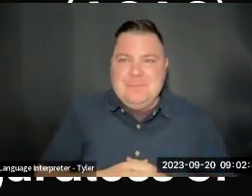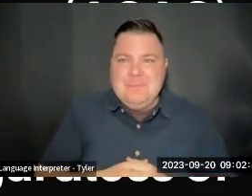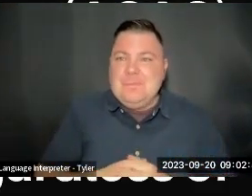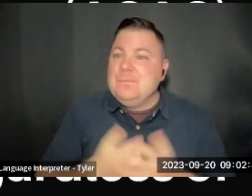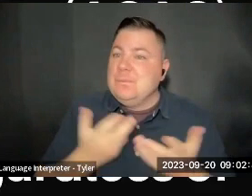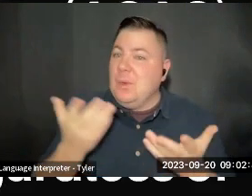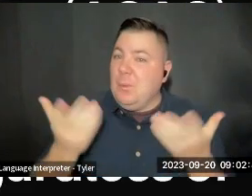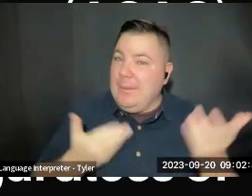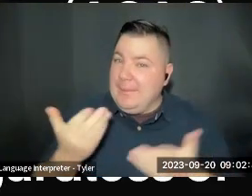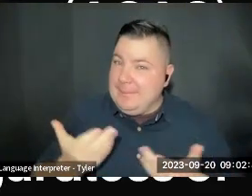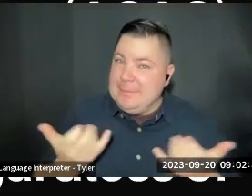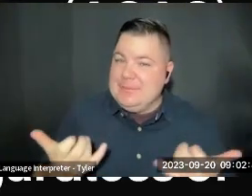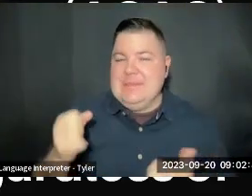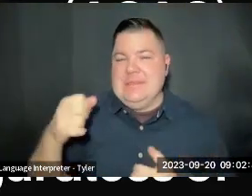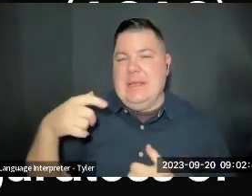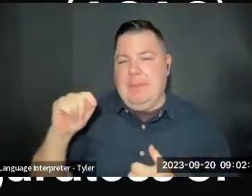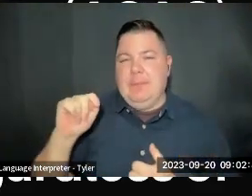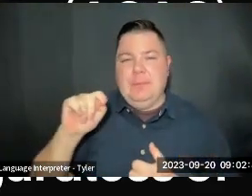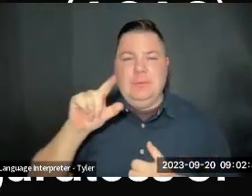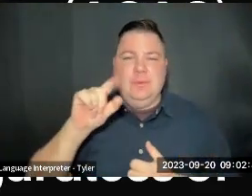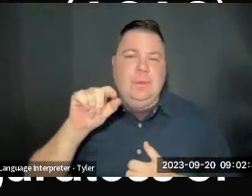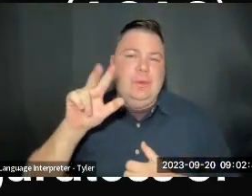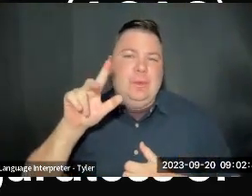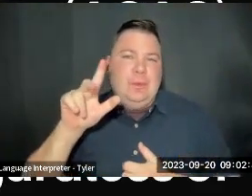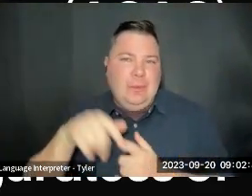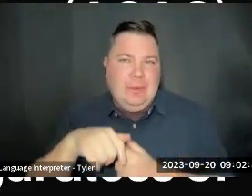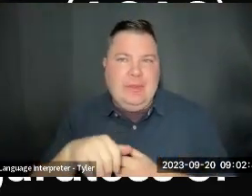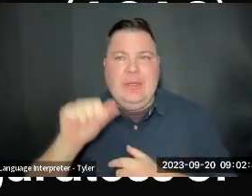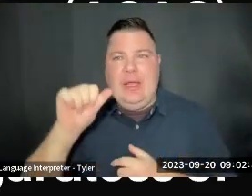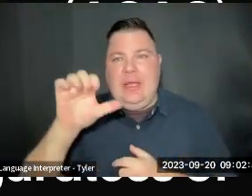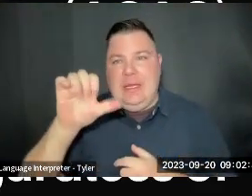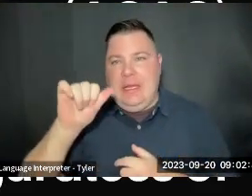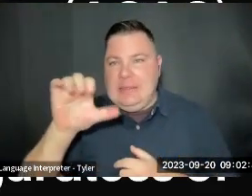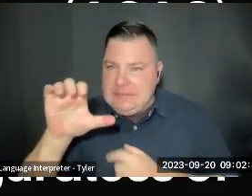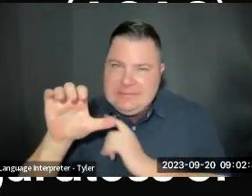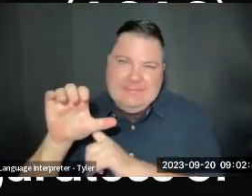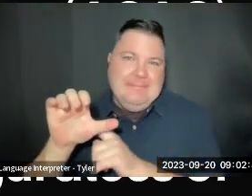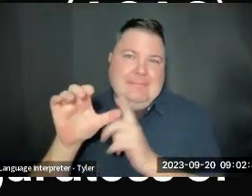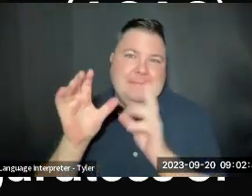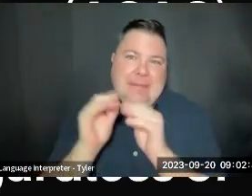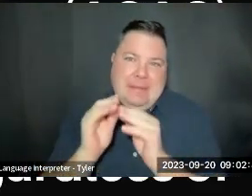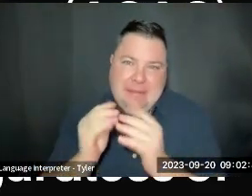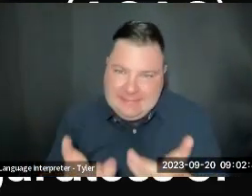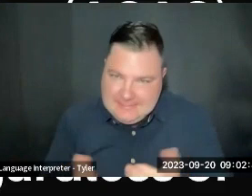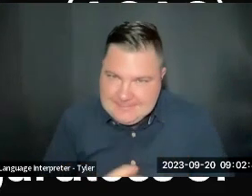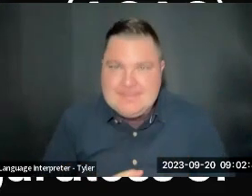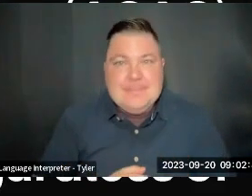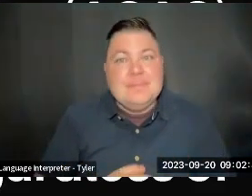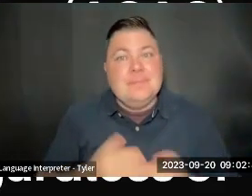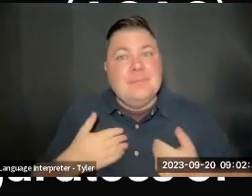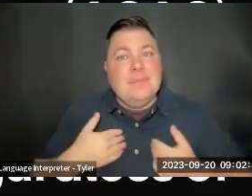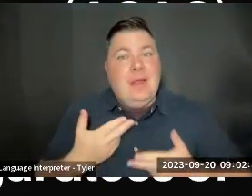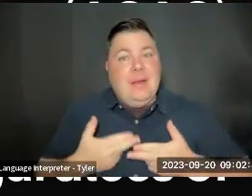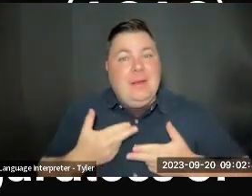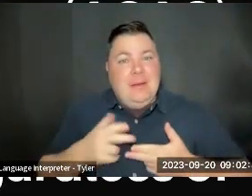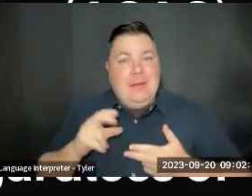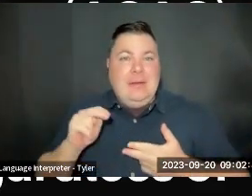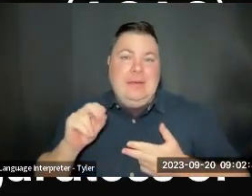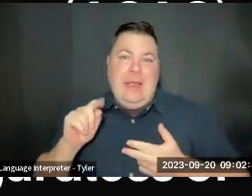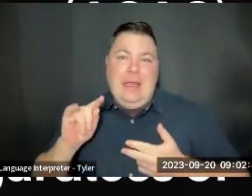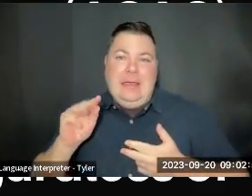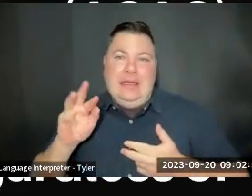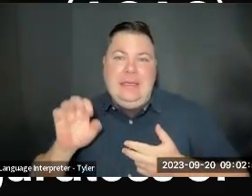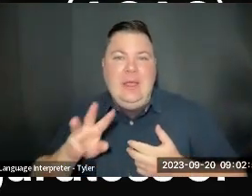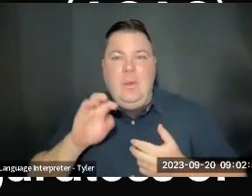Welcome to the September 2023 Arts and Culture Accessibility Cooperative Morning Meetup. My name is Natalie Webb, and I'm the Art